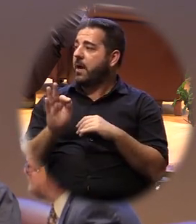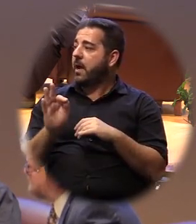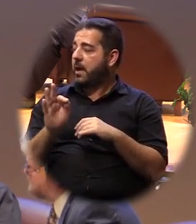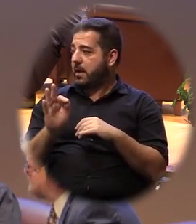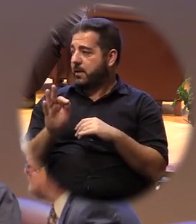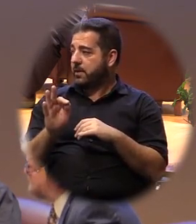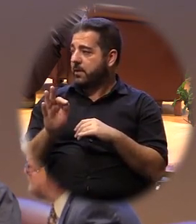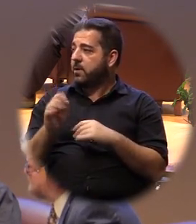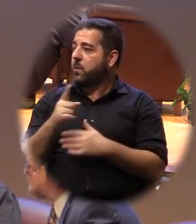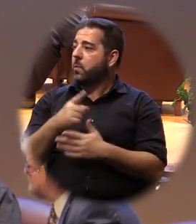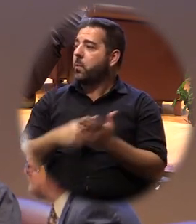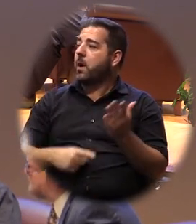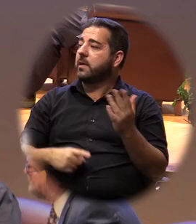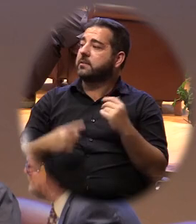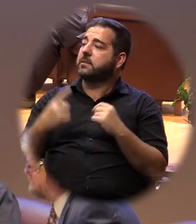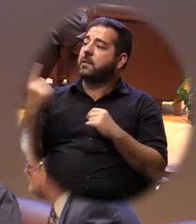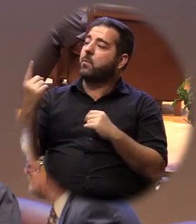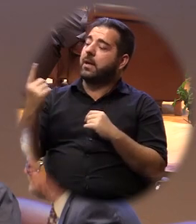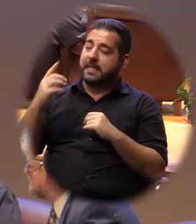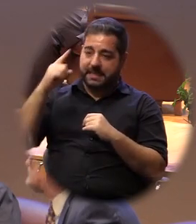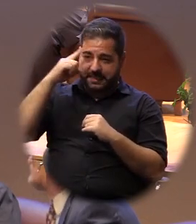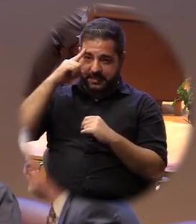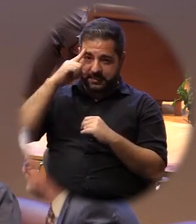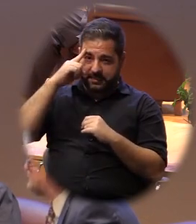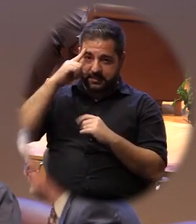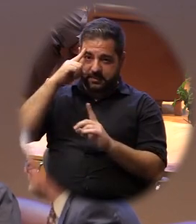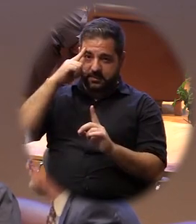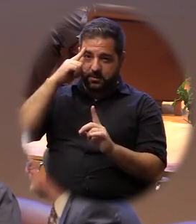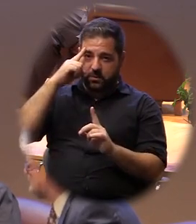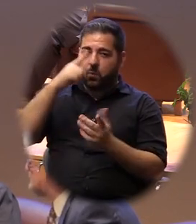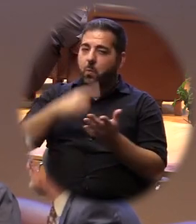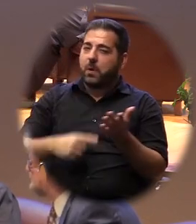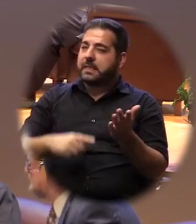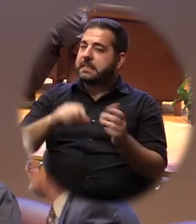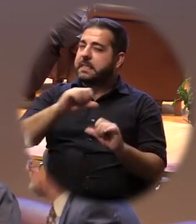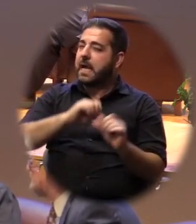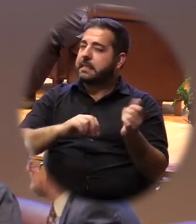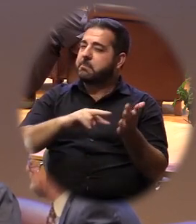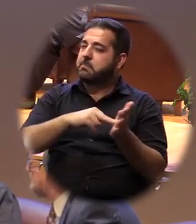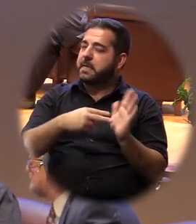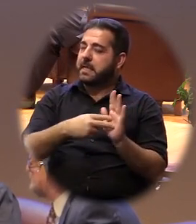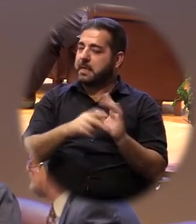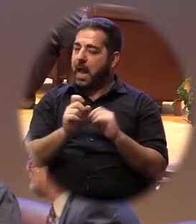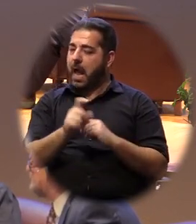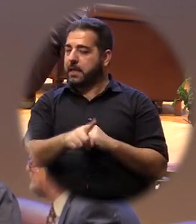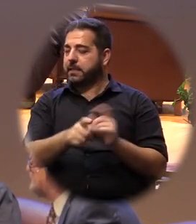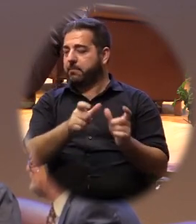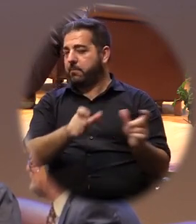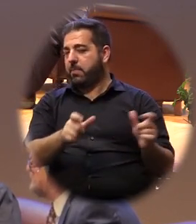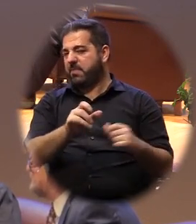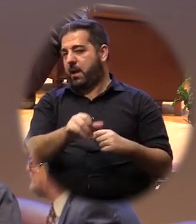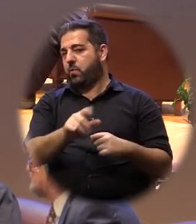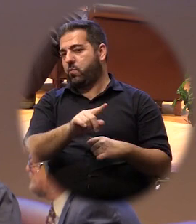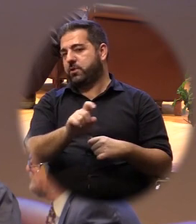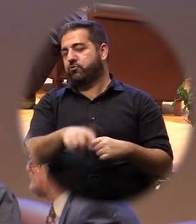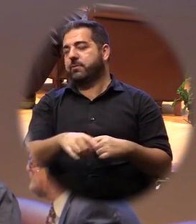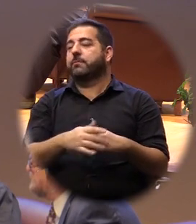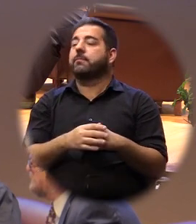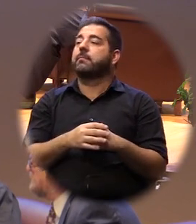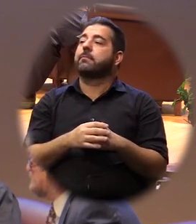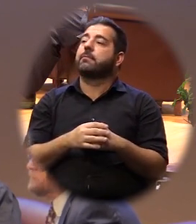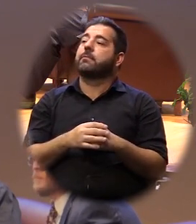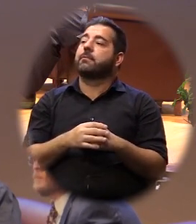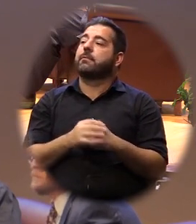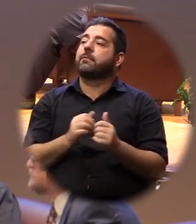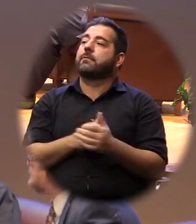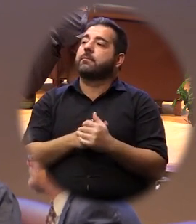what someone thinks science is because there is the the you know the science